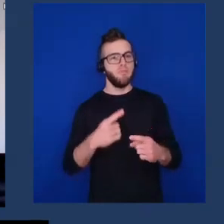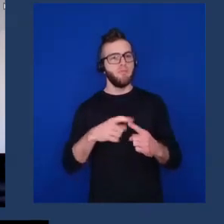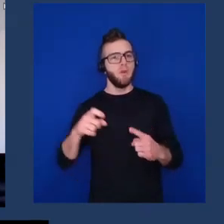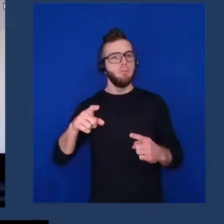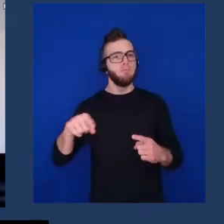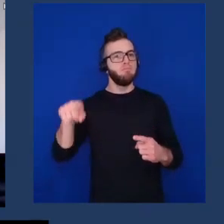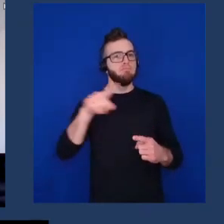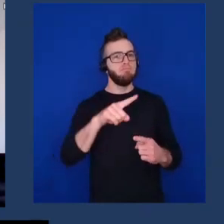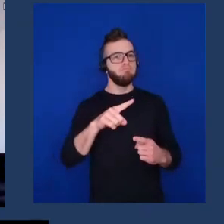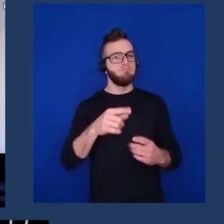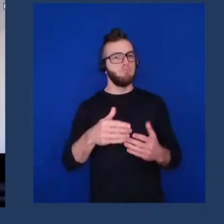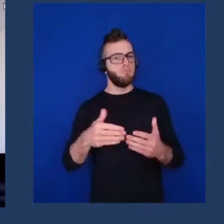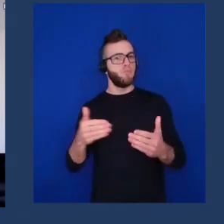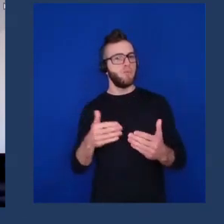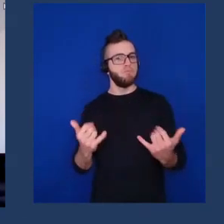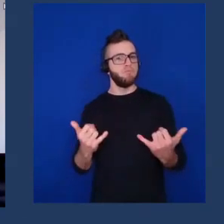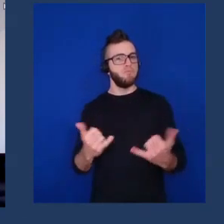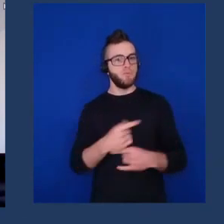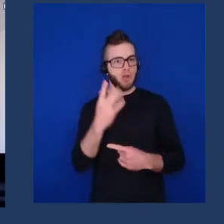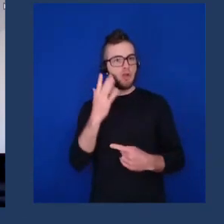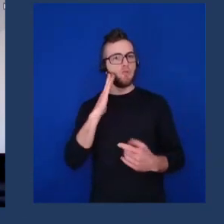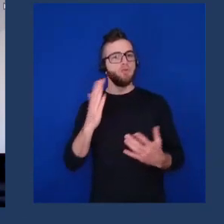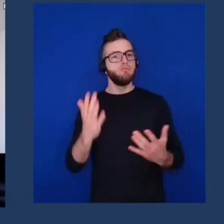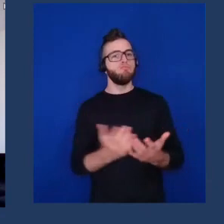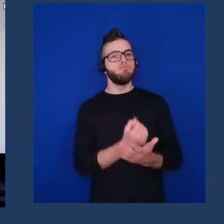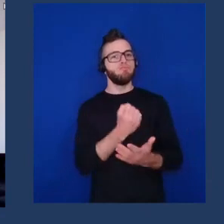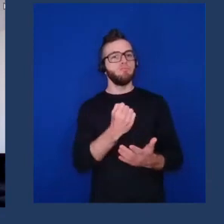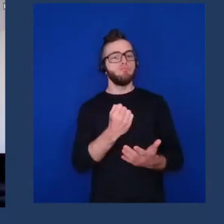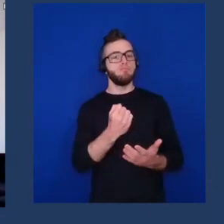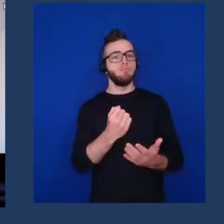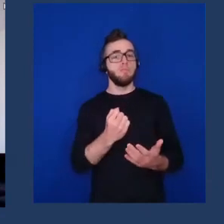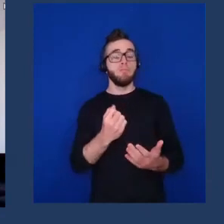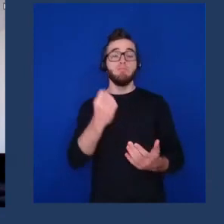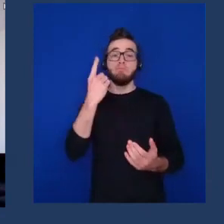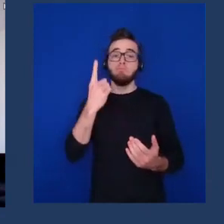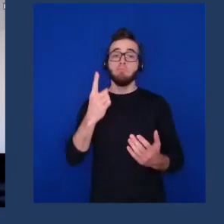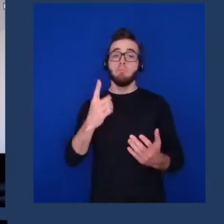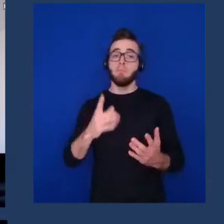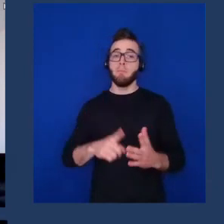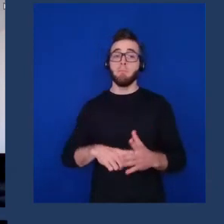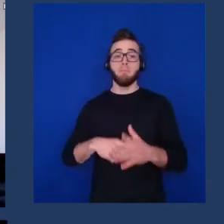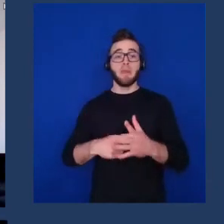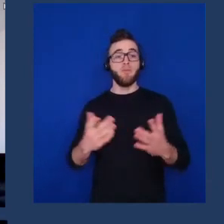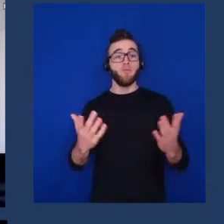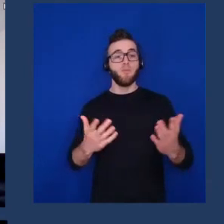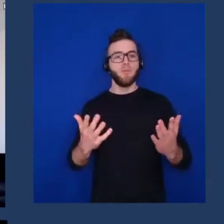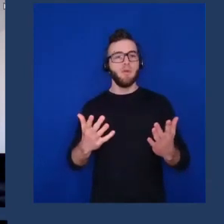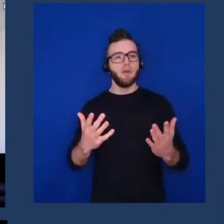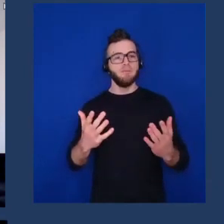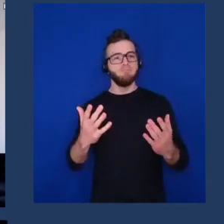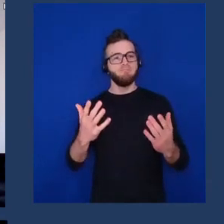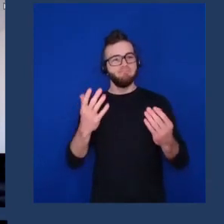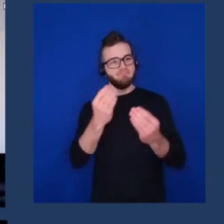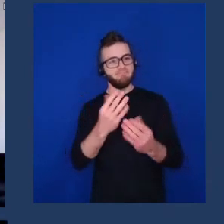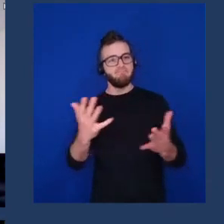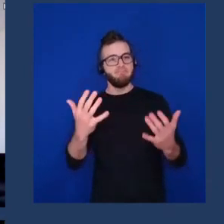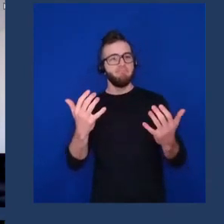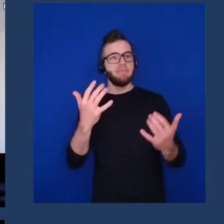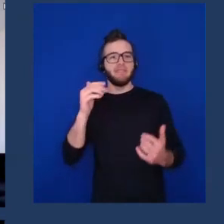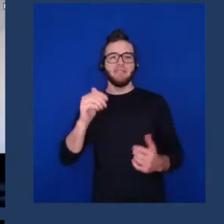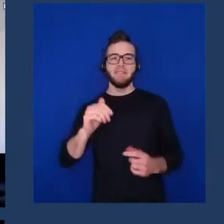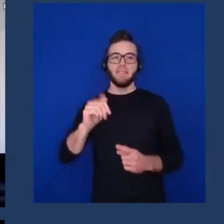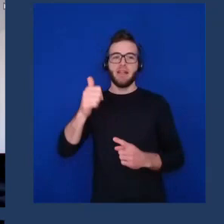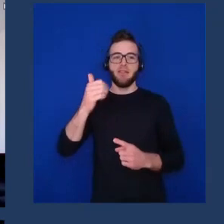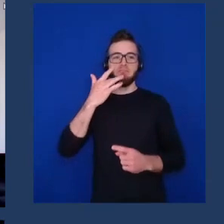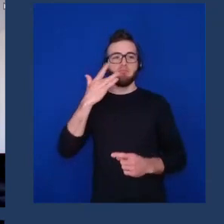those. But I wanted to start, given that it is the 10th birthday of the Ability Summit, I wanted to ask each